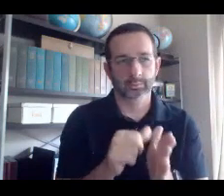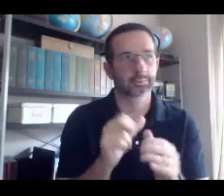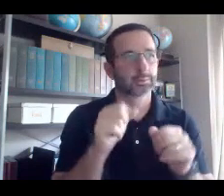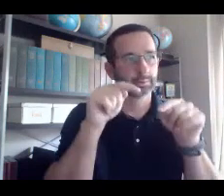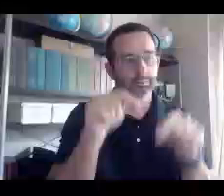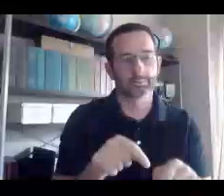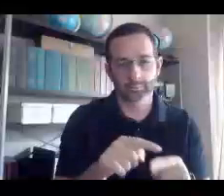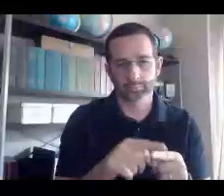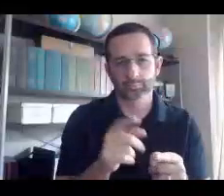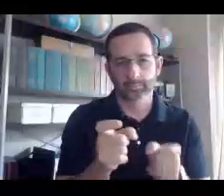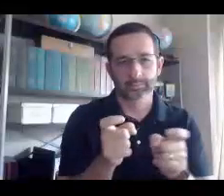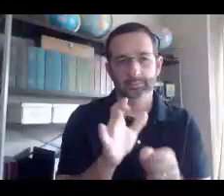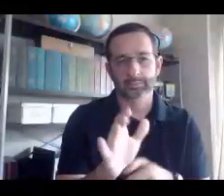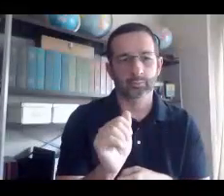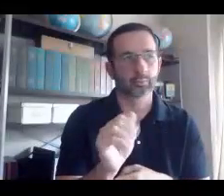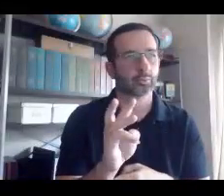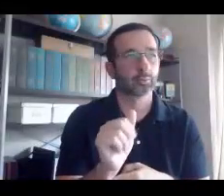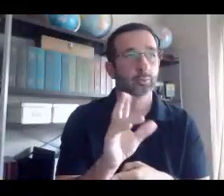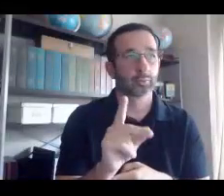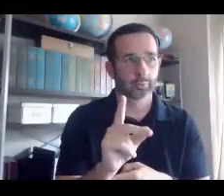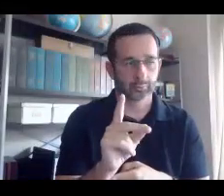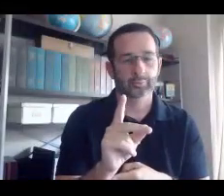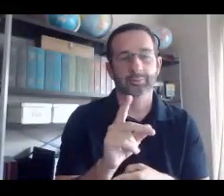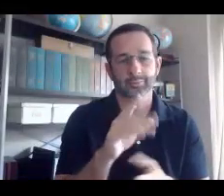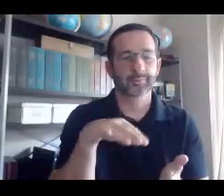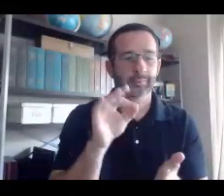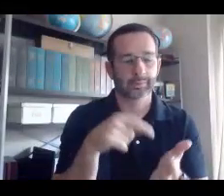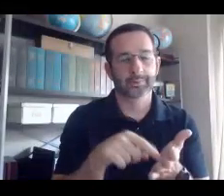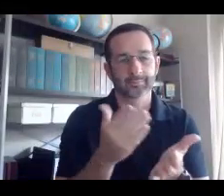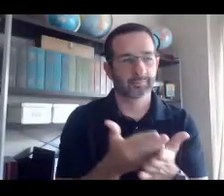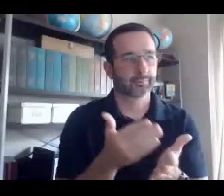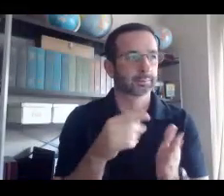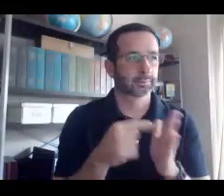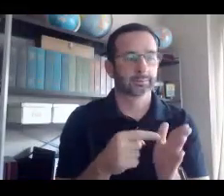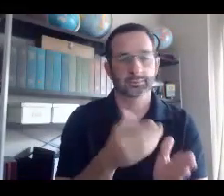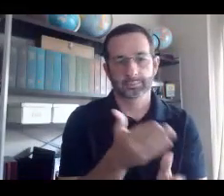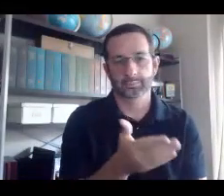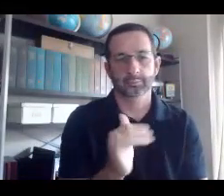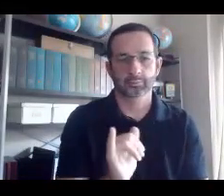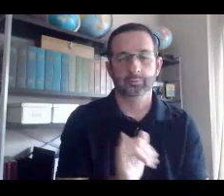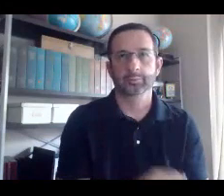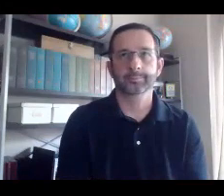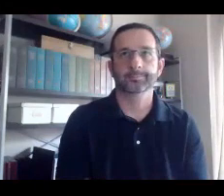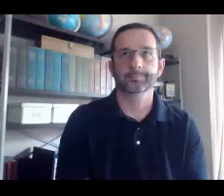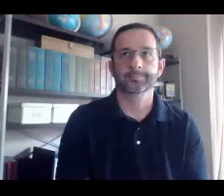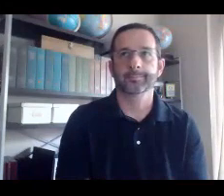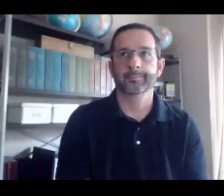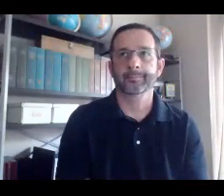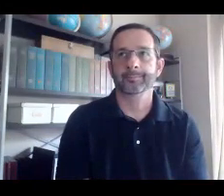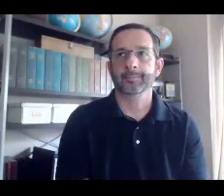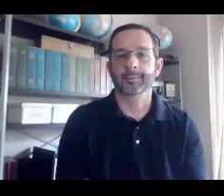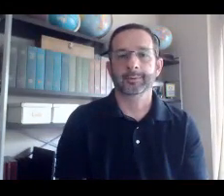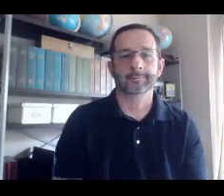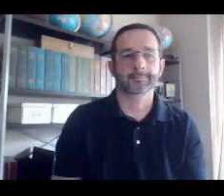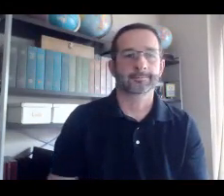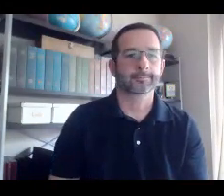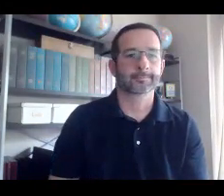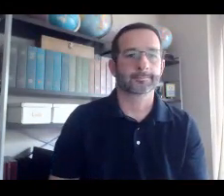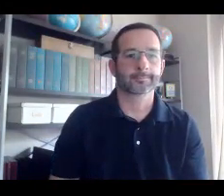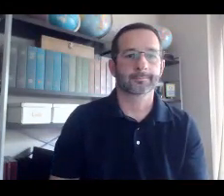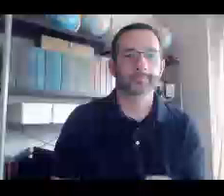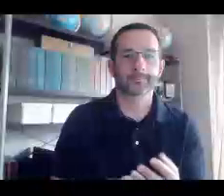examples. It's also under our resources page if you scroll down to manage award, and you would find payment verification examples there as